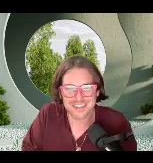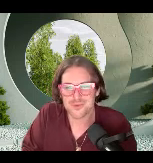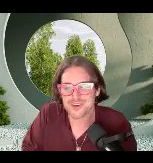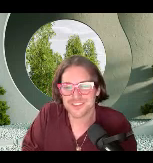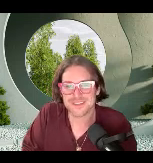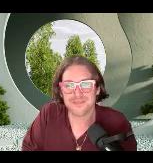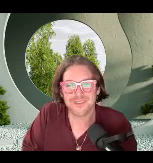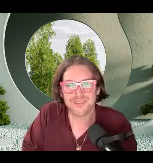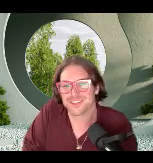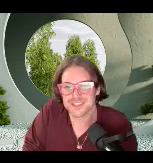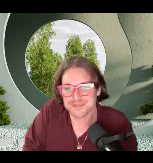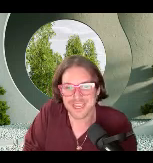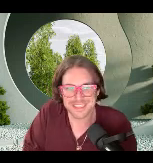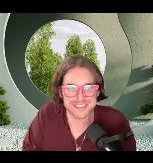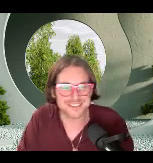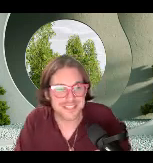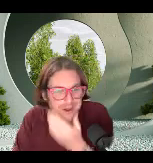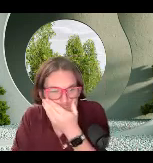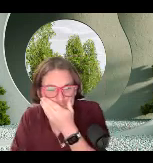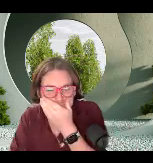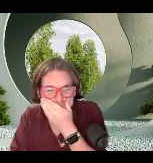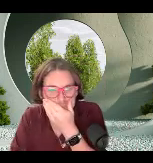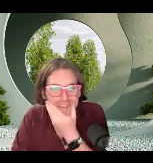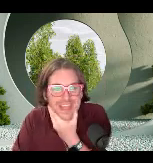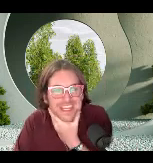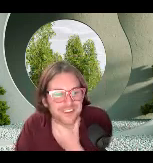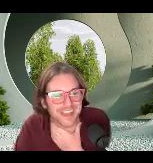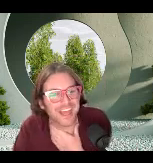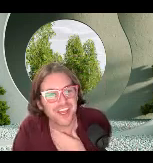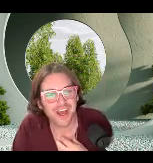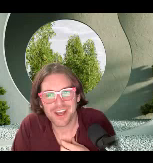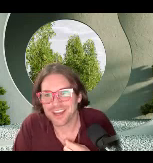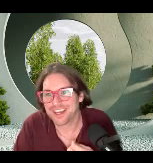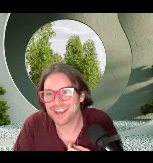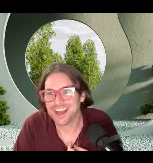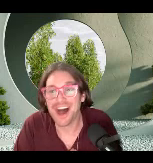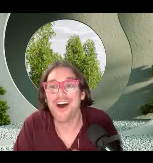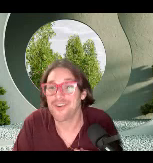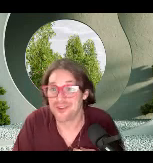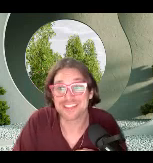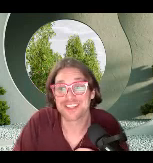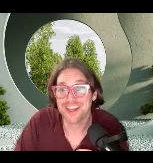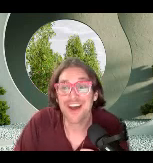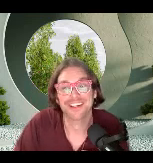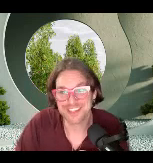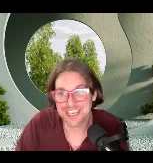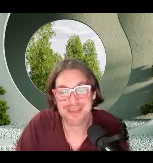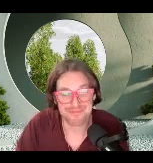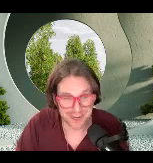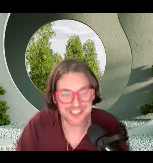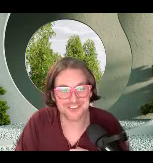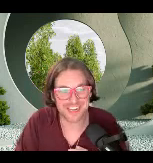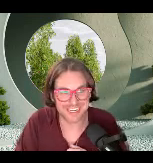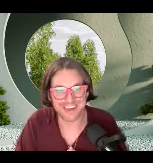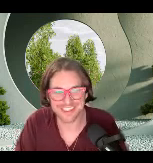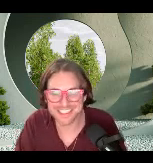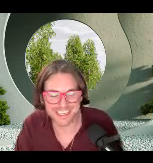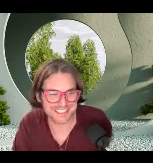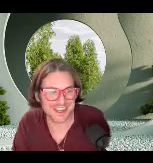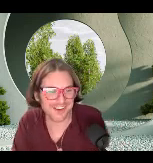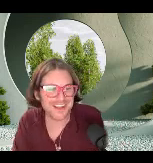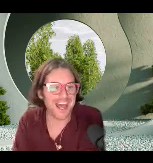just understand that the world is a fun, diverse place. So well, we couldn't even hear him. So well, that's good. He can barge